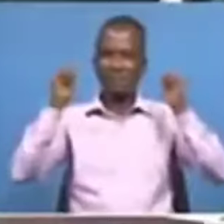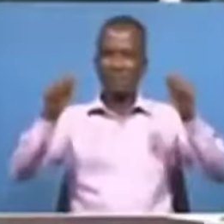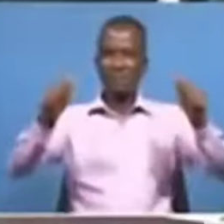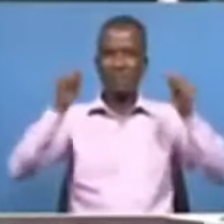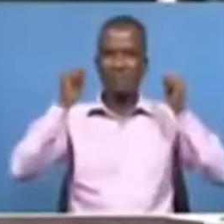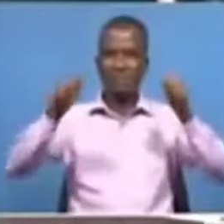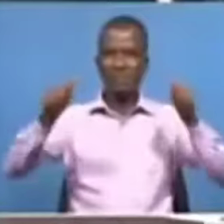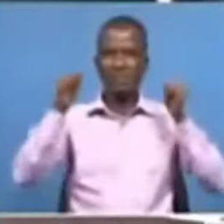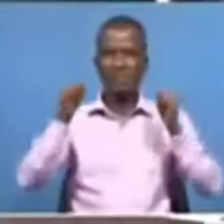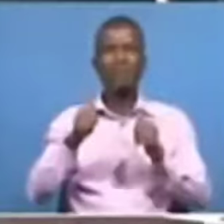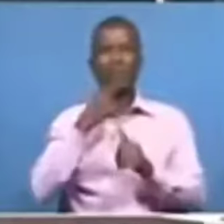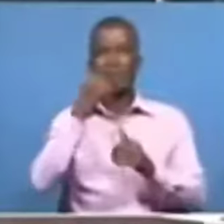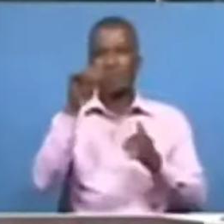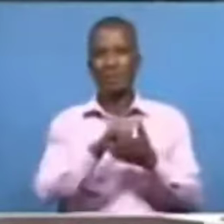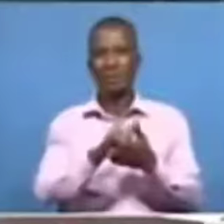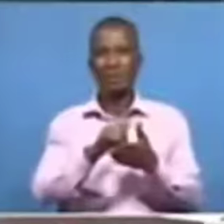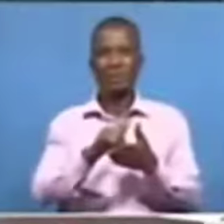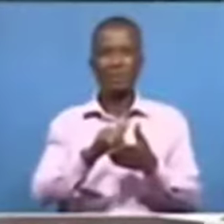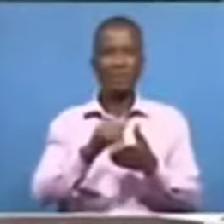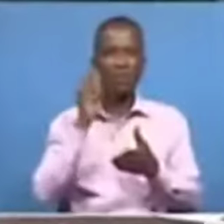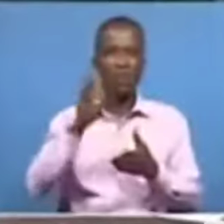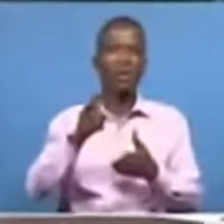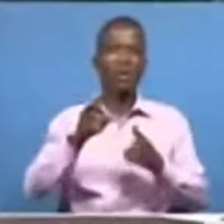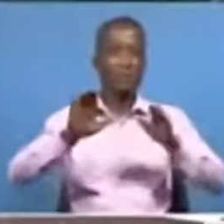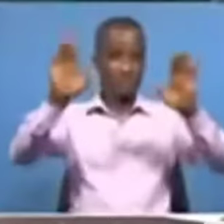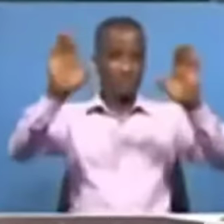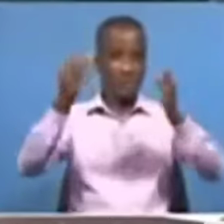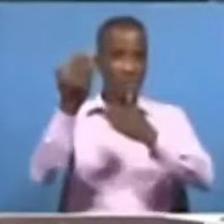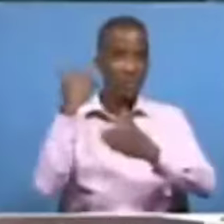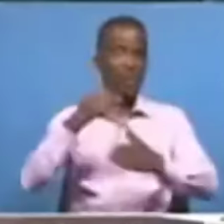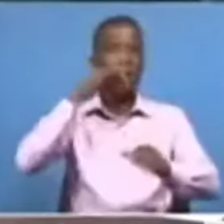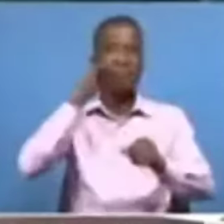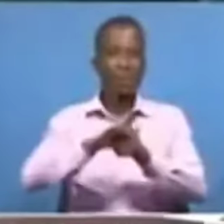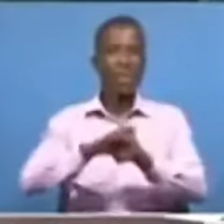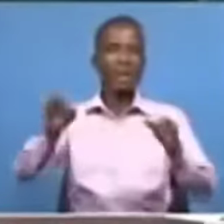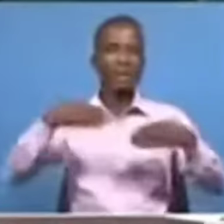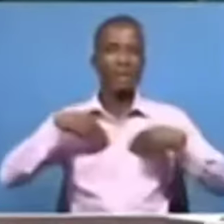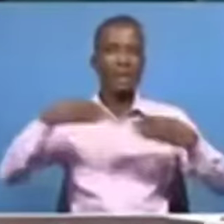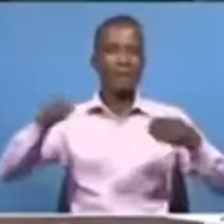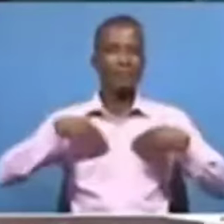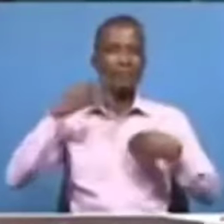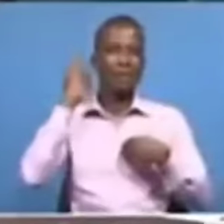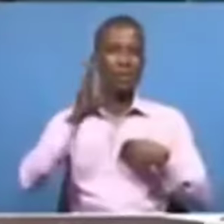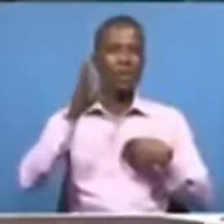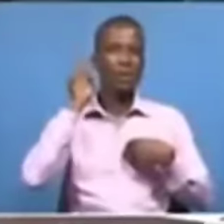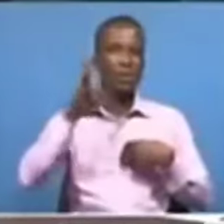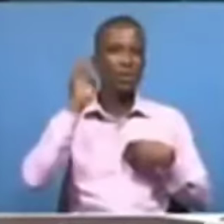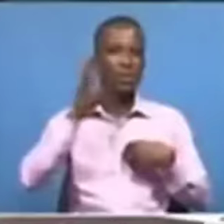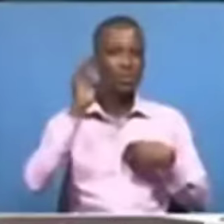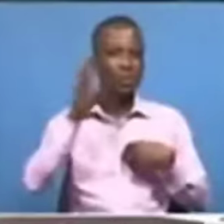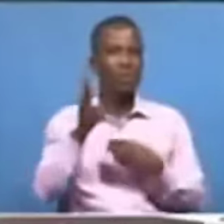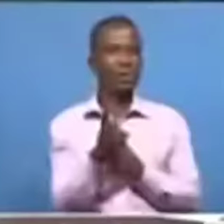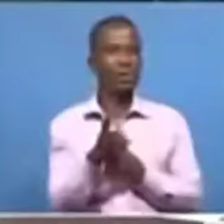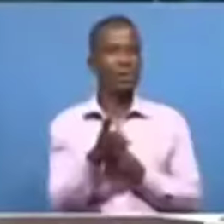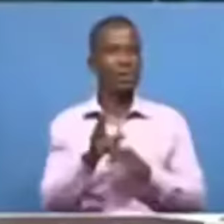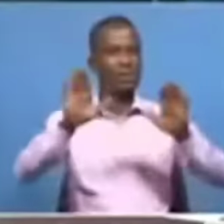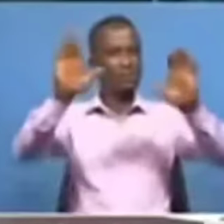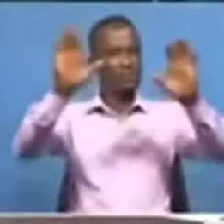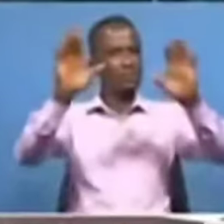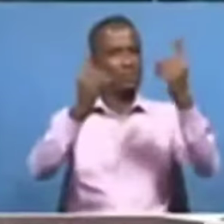court, made it clear that she will be available for cross-examination to answer certain questions. And so she's bound by Section 26 under